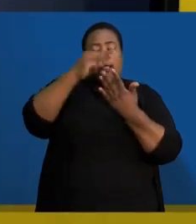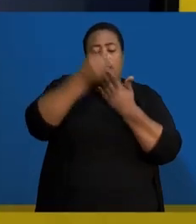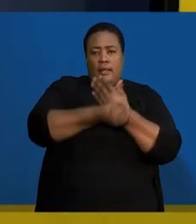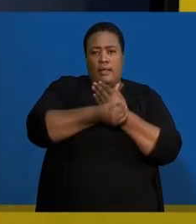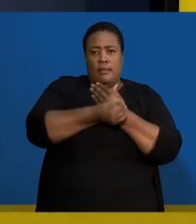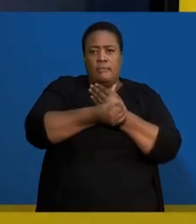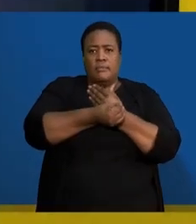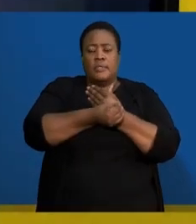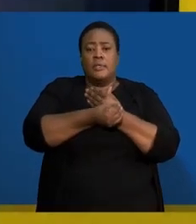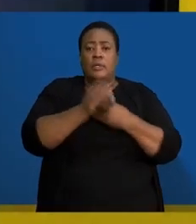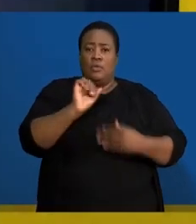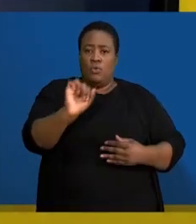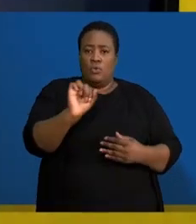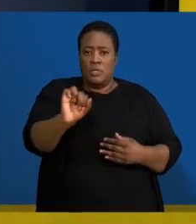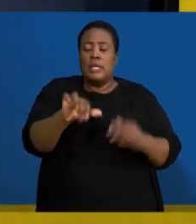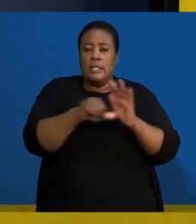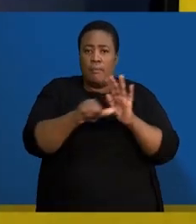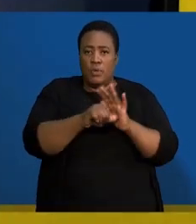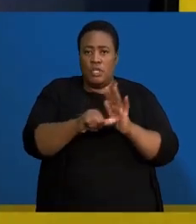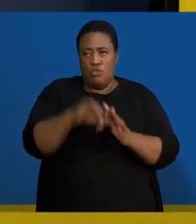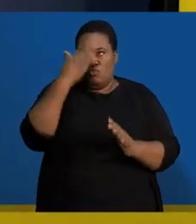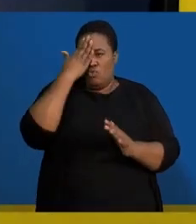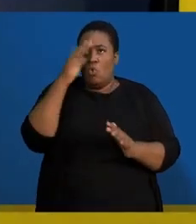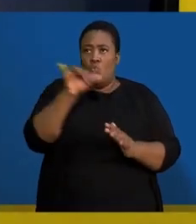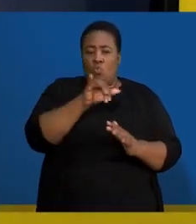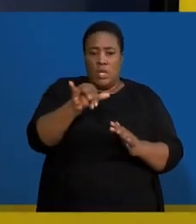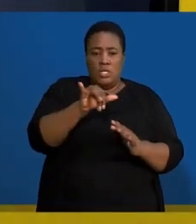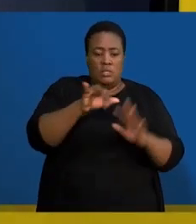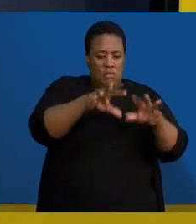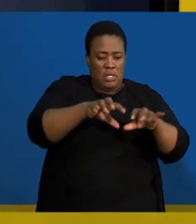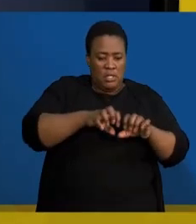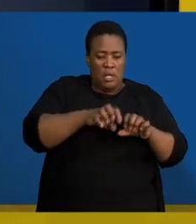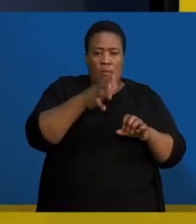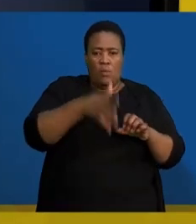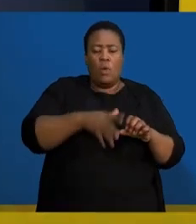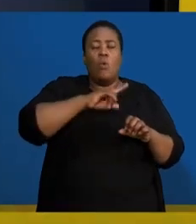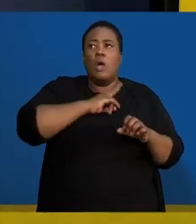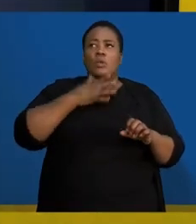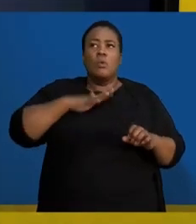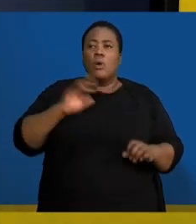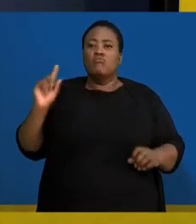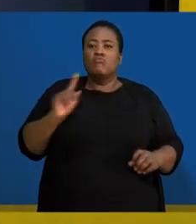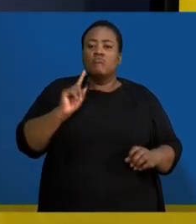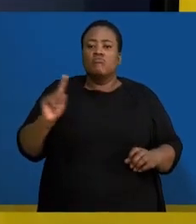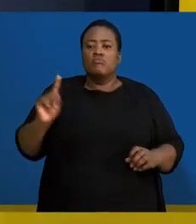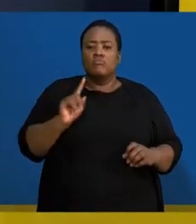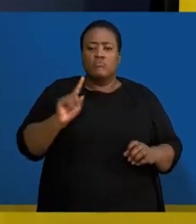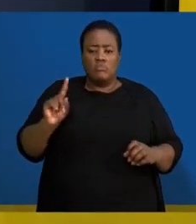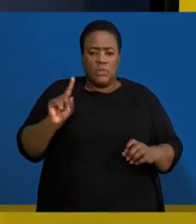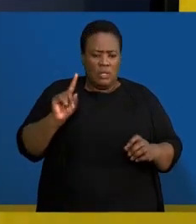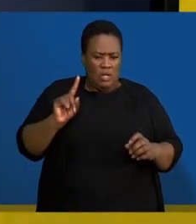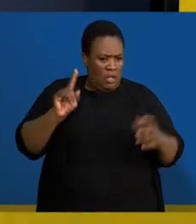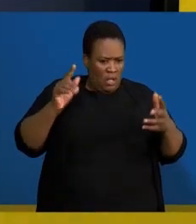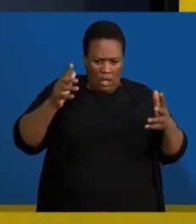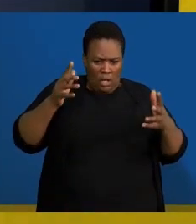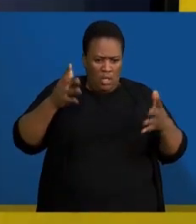to know what is examined in which paper, because you don't want to walk into the exam room having studied something that is